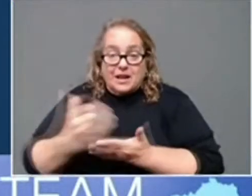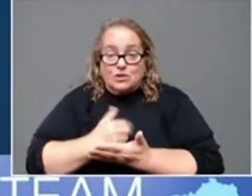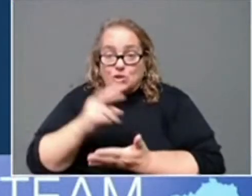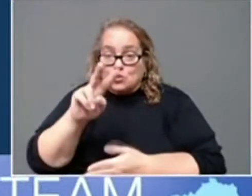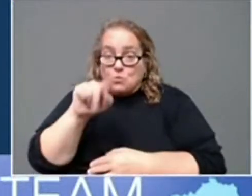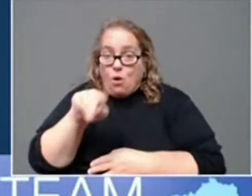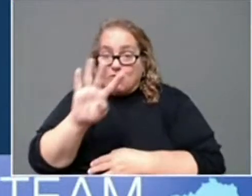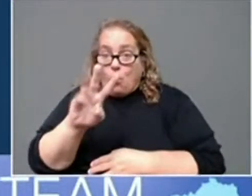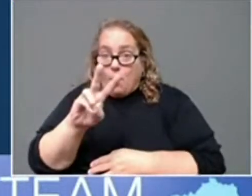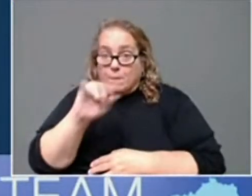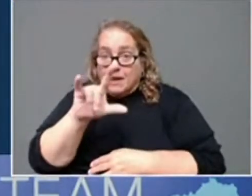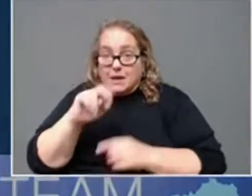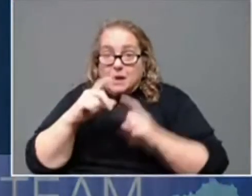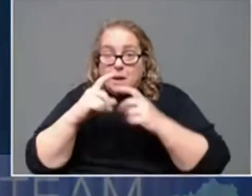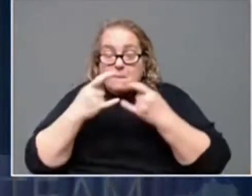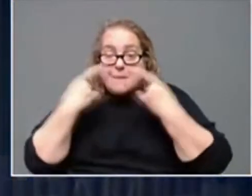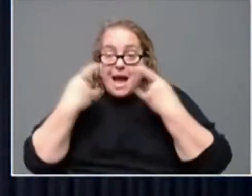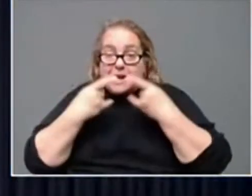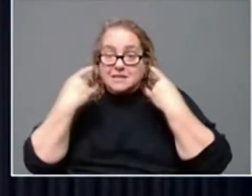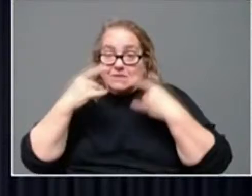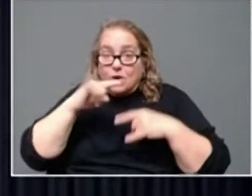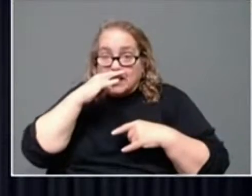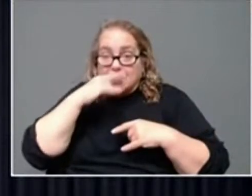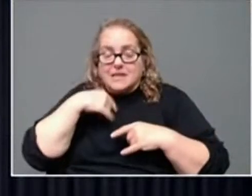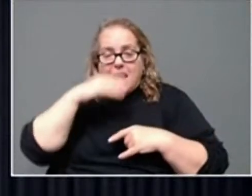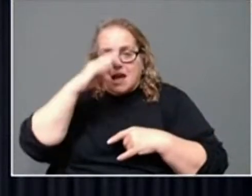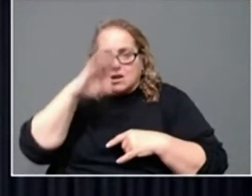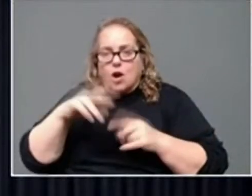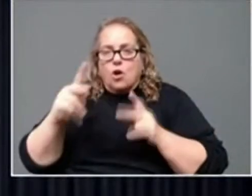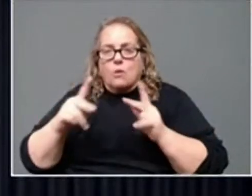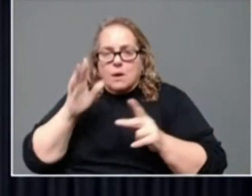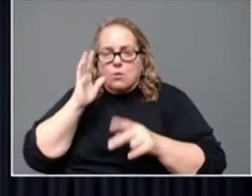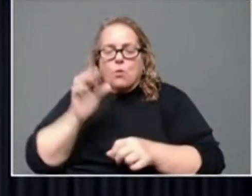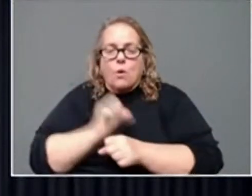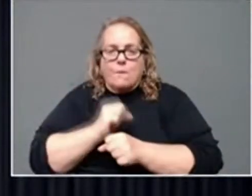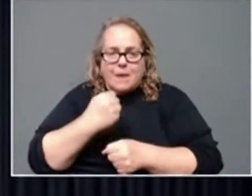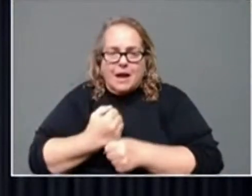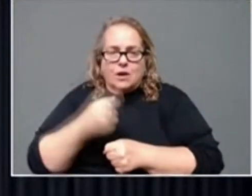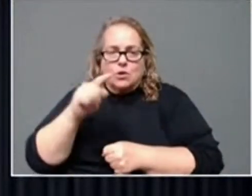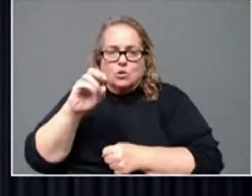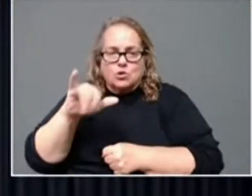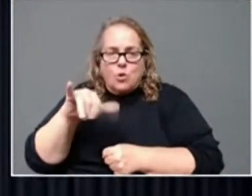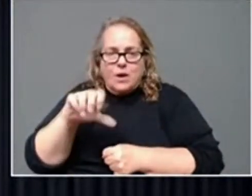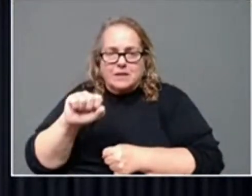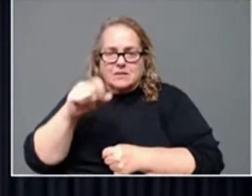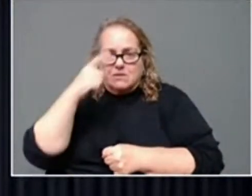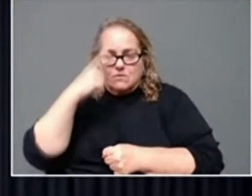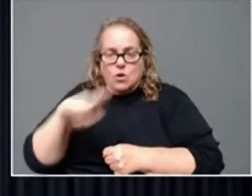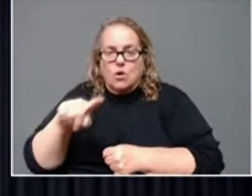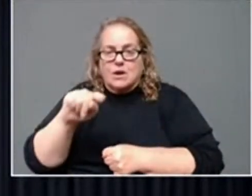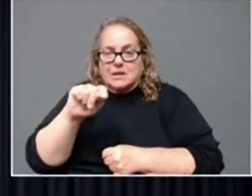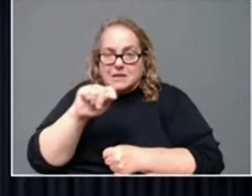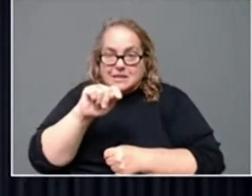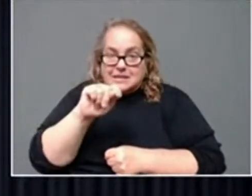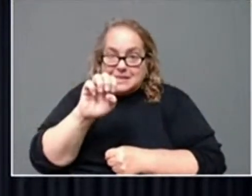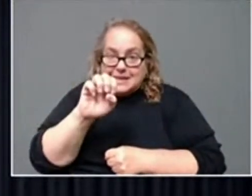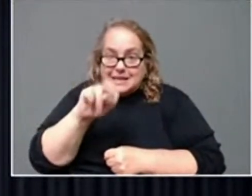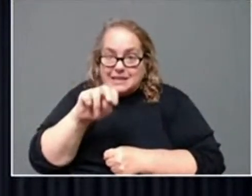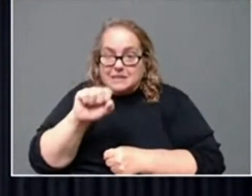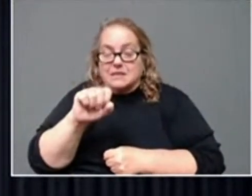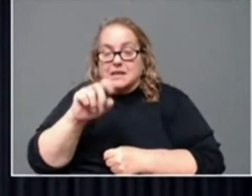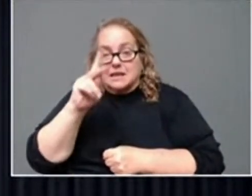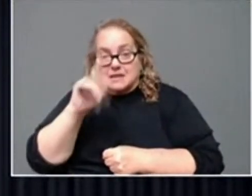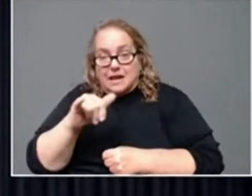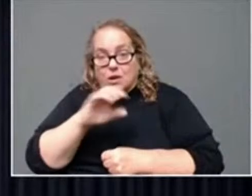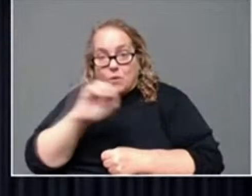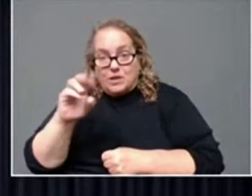know our people are going to come together to make Toys for Team Western Kentucky an incredible success. As Kentuckians, we come together when